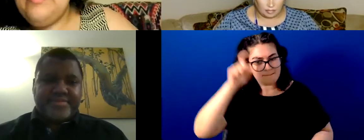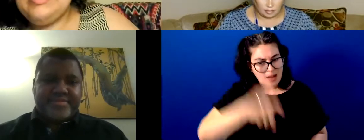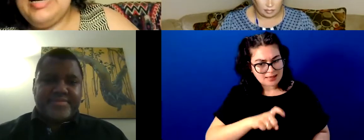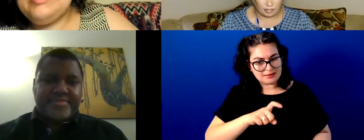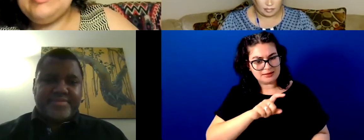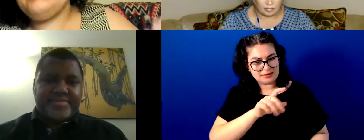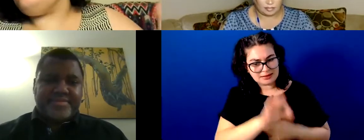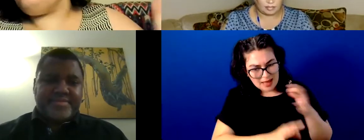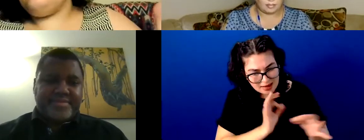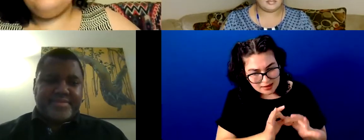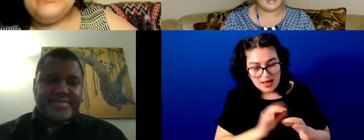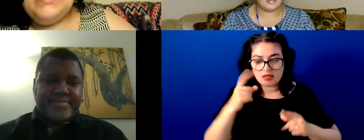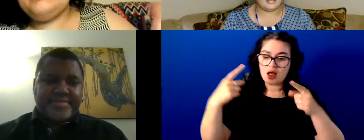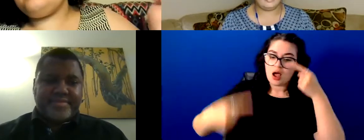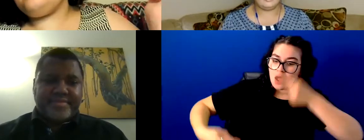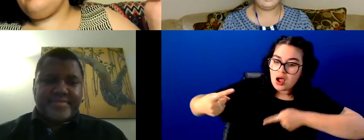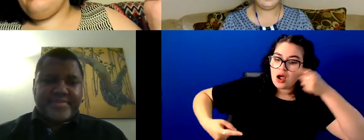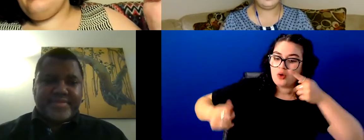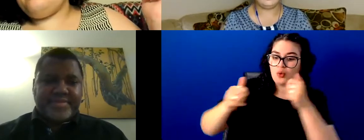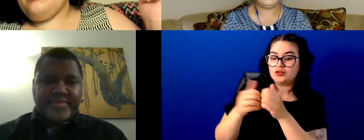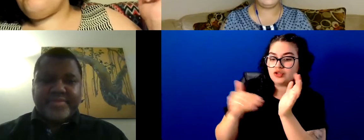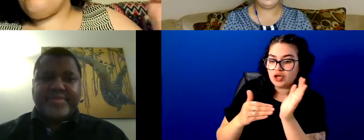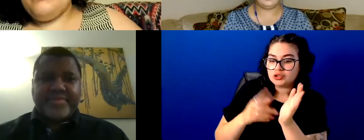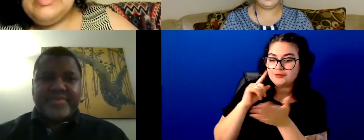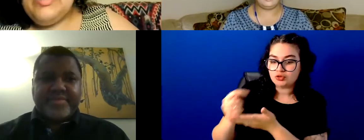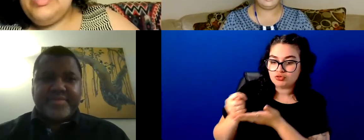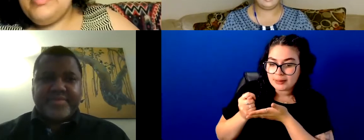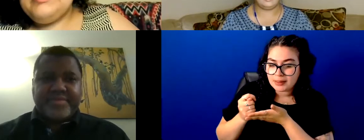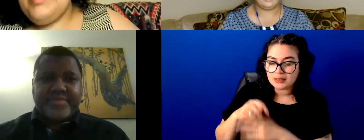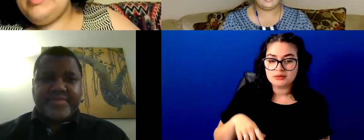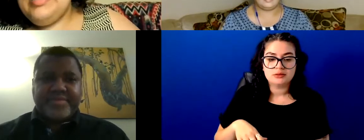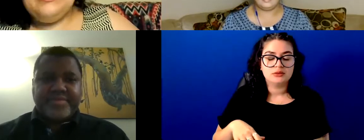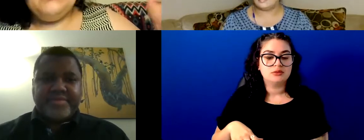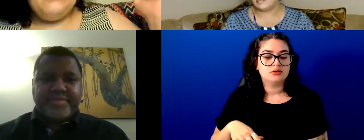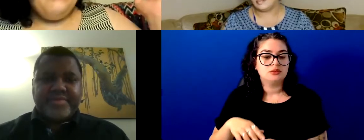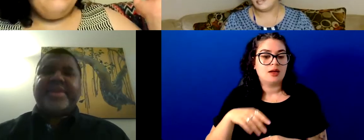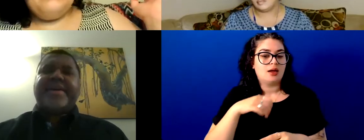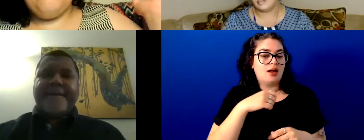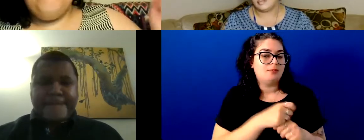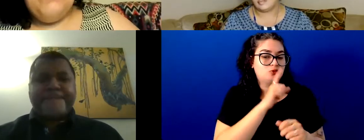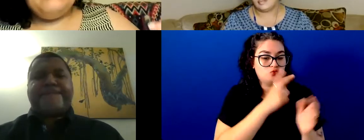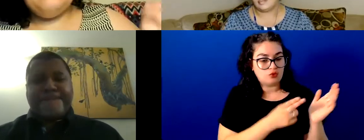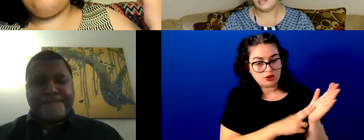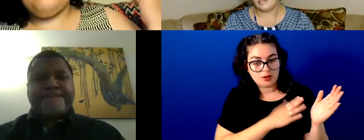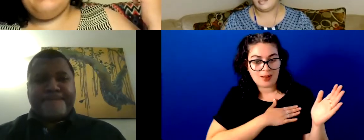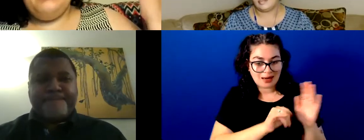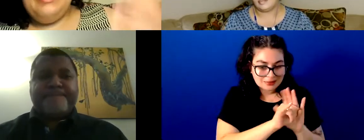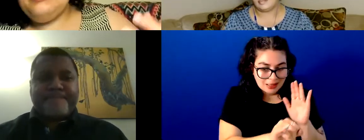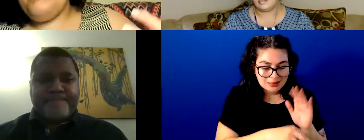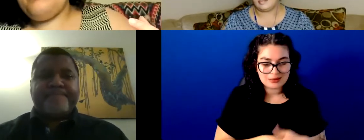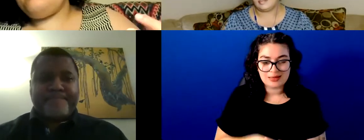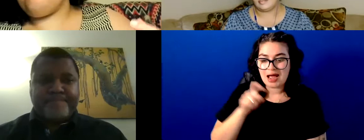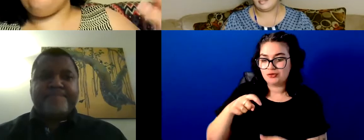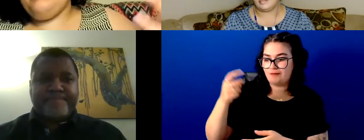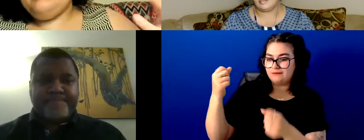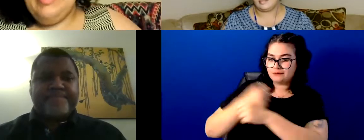fight with doctors to get treatments and to have them register any parts of my identity and like fight for like any